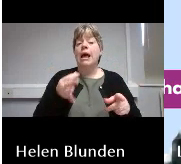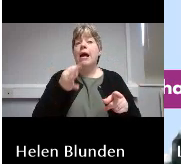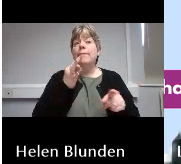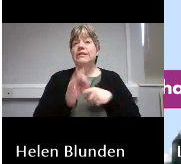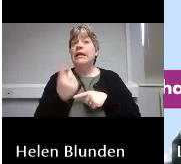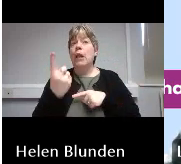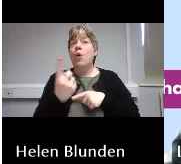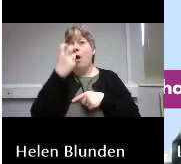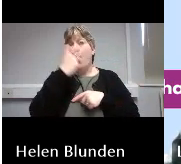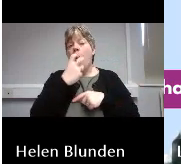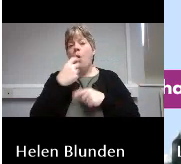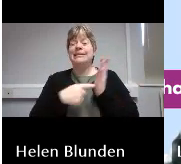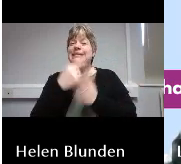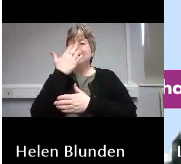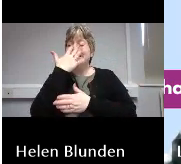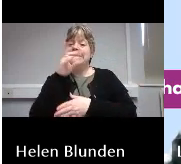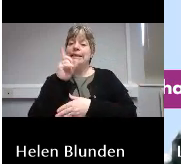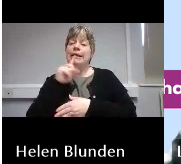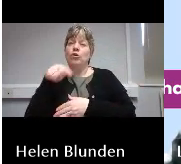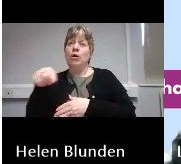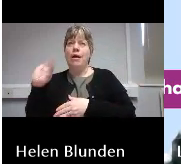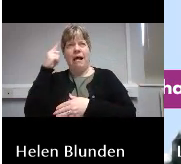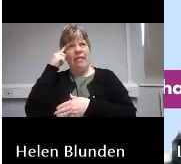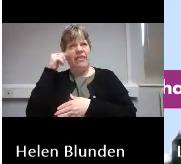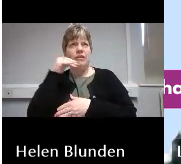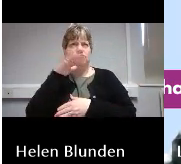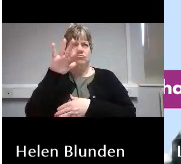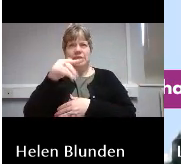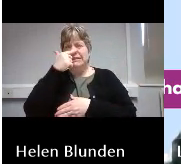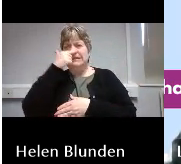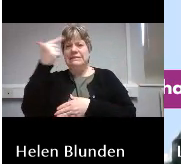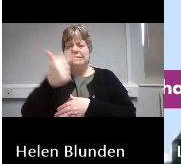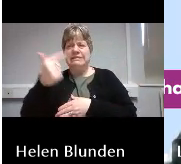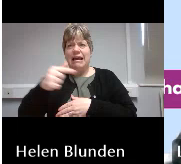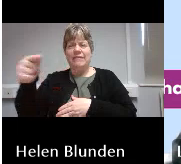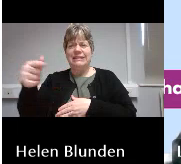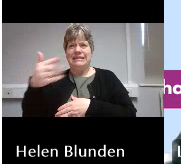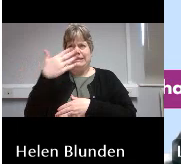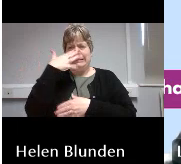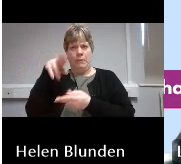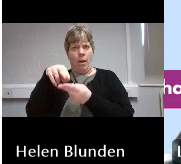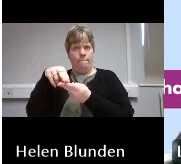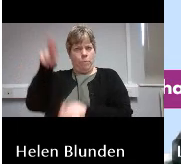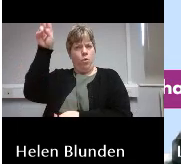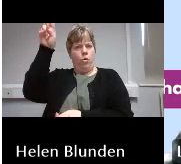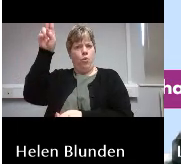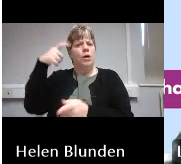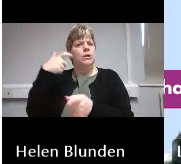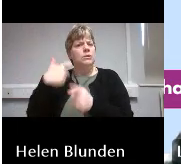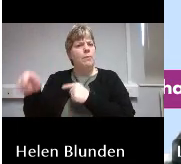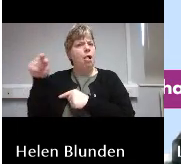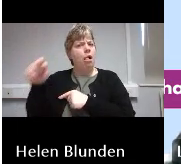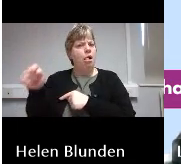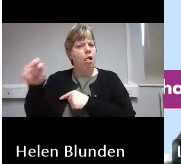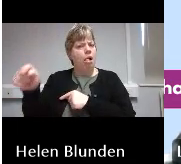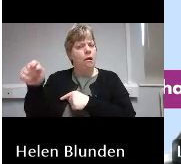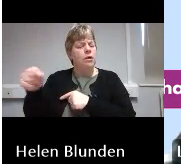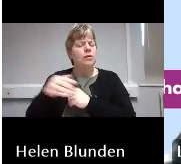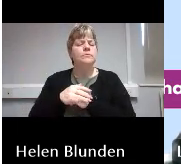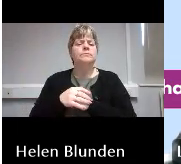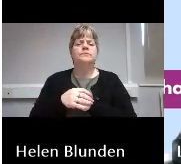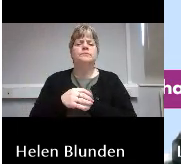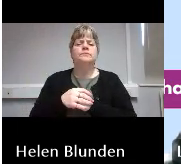older teenage girls. I think at age 17, that spike sort of showed that was double the